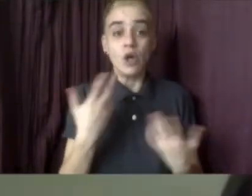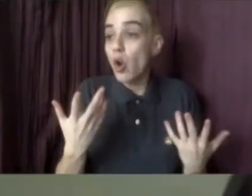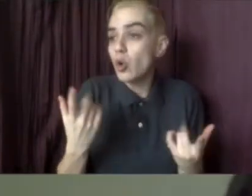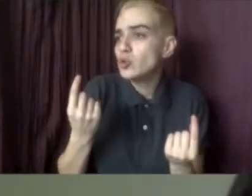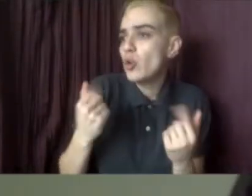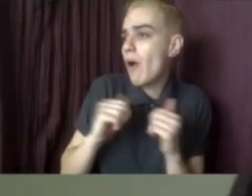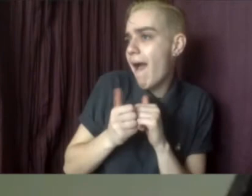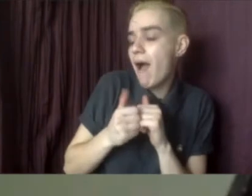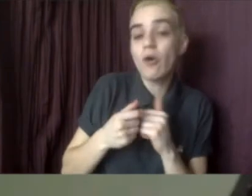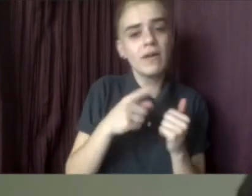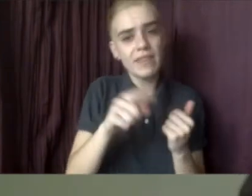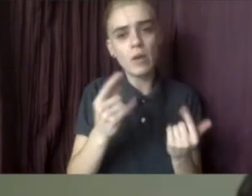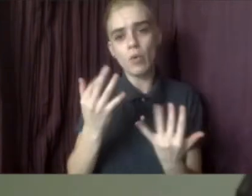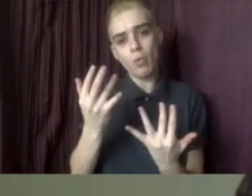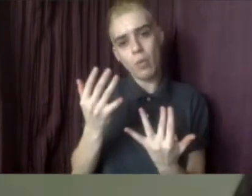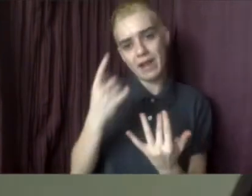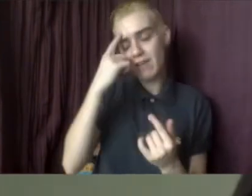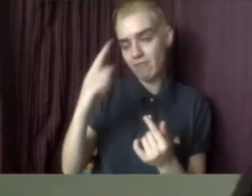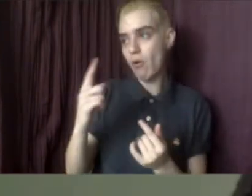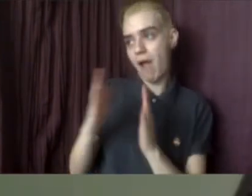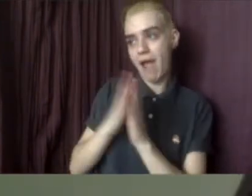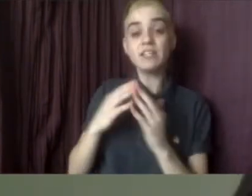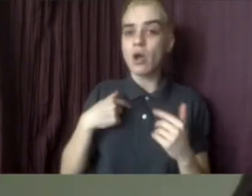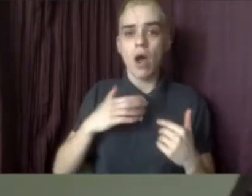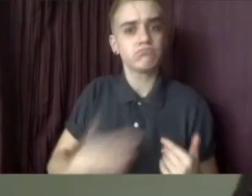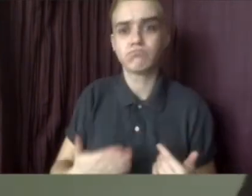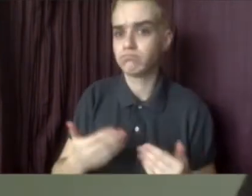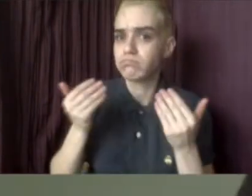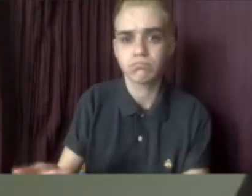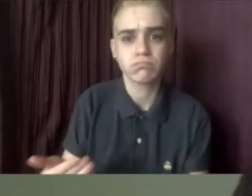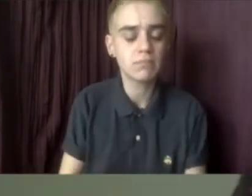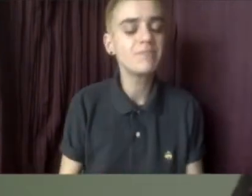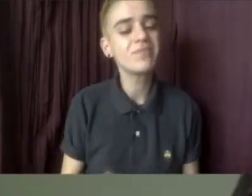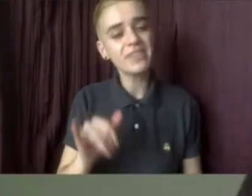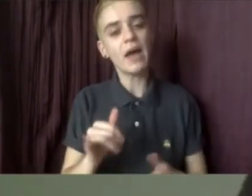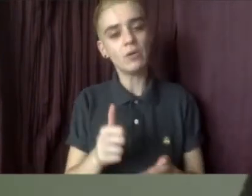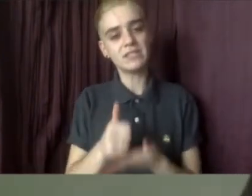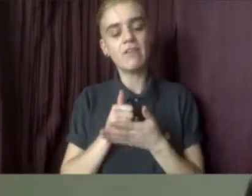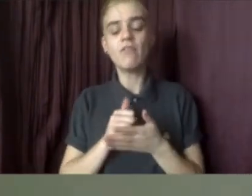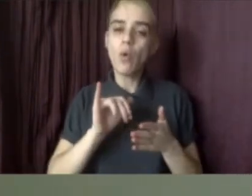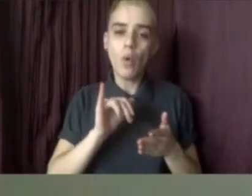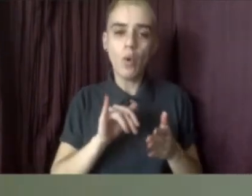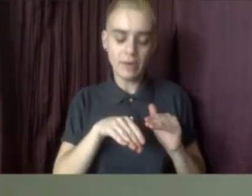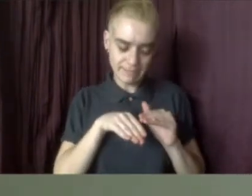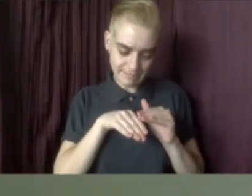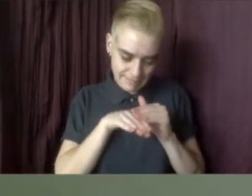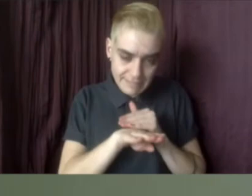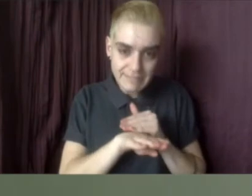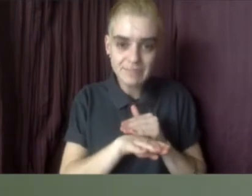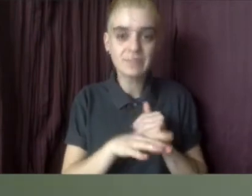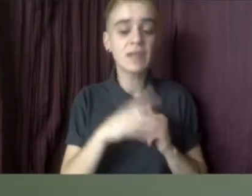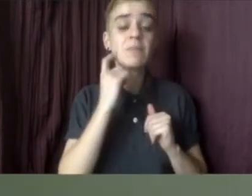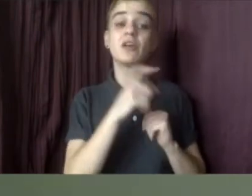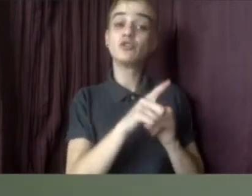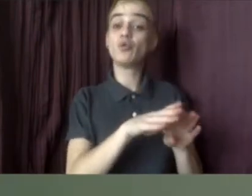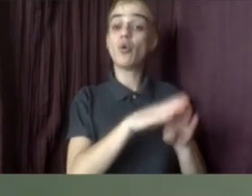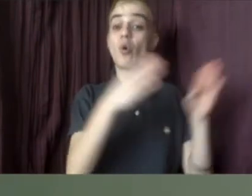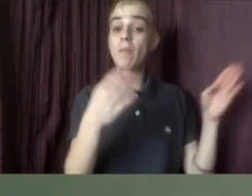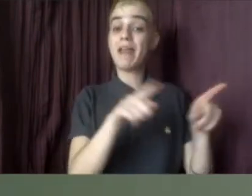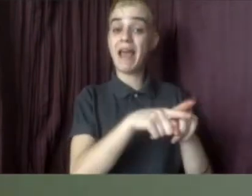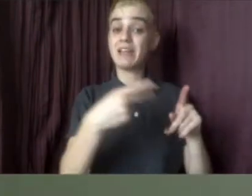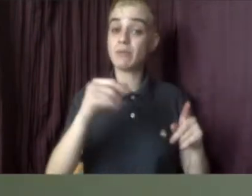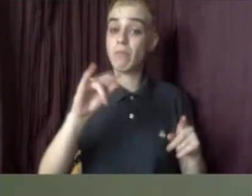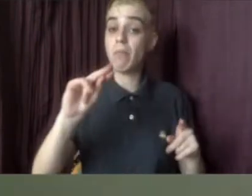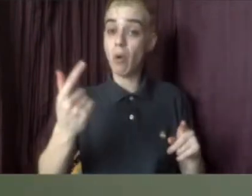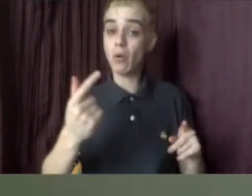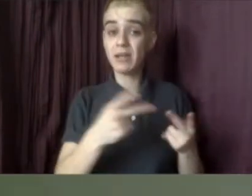that continuing the conversations, and some of it can just be around basic civics. So what I've discovered over the course of running for